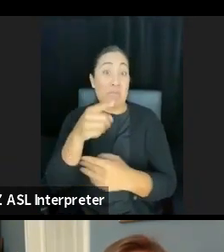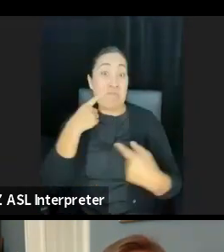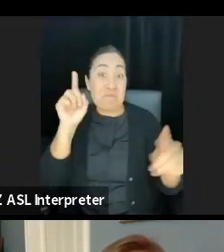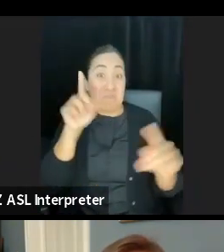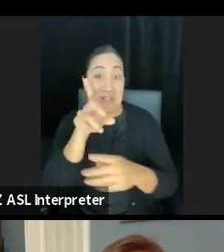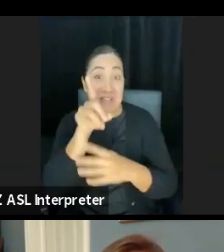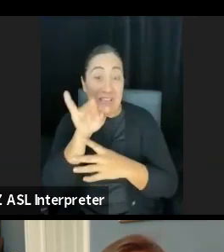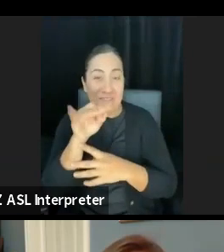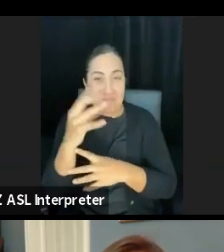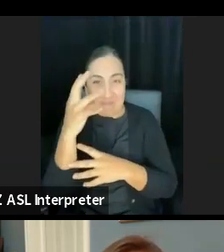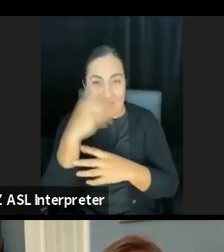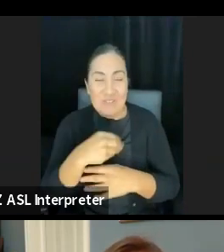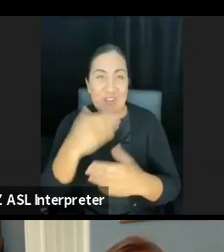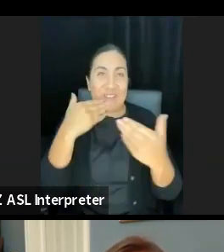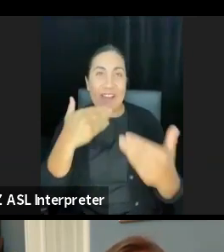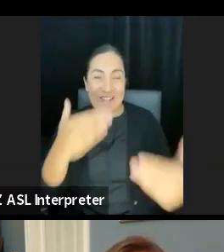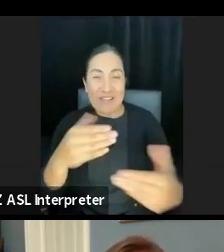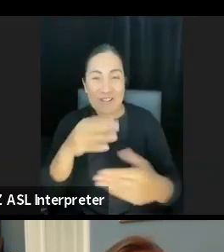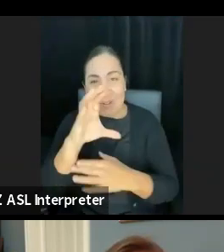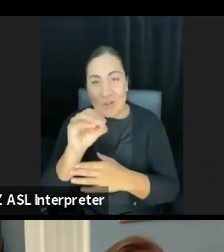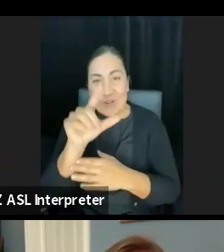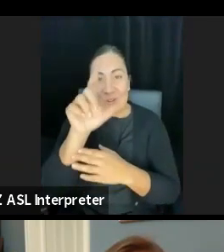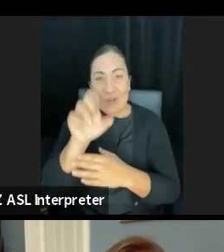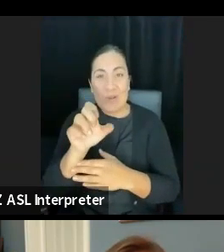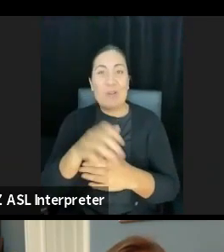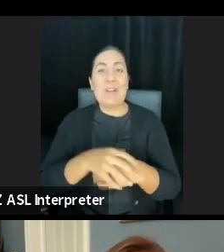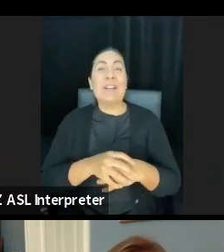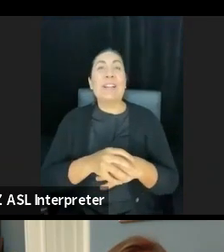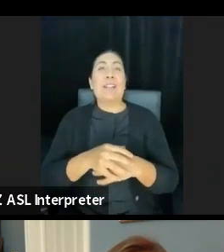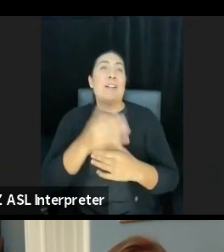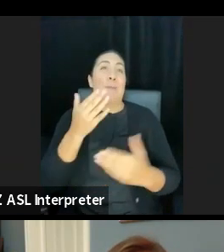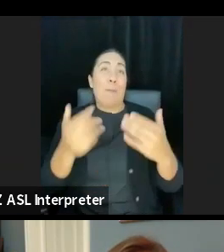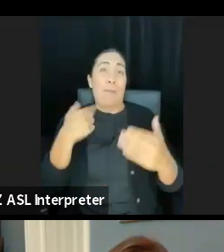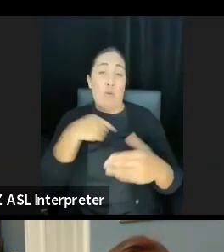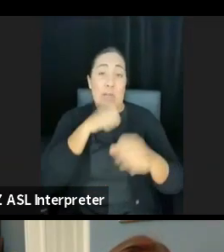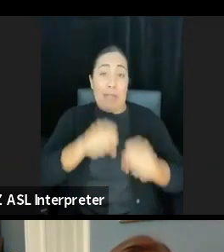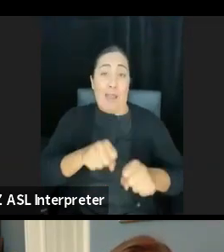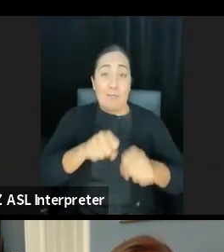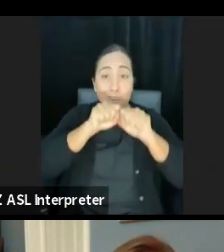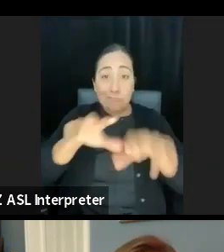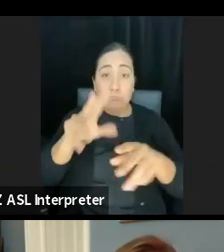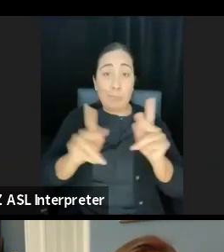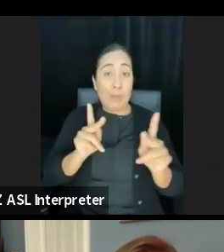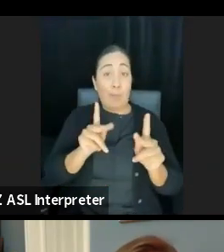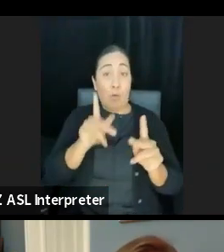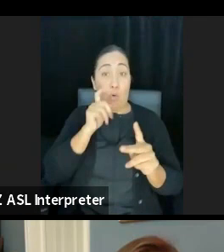Beautiful, beautiful. Thank you, Cole. And maybe we can get that resource out so folks who are watching today can sign as well.